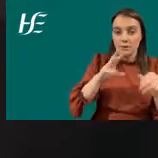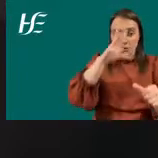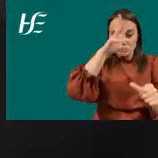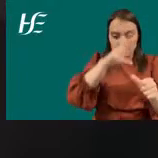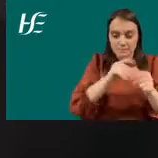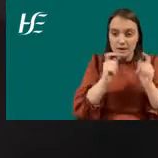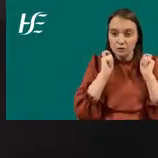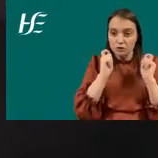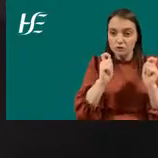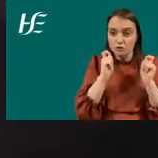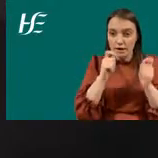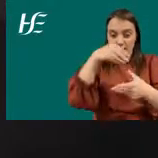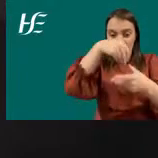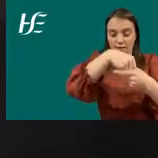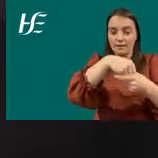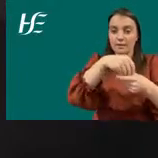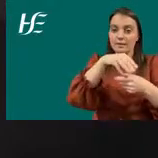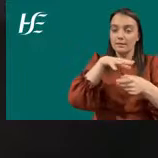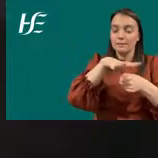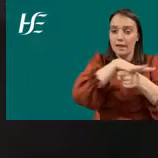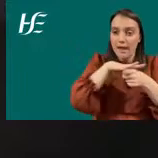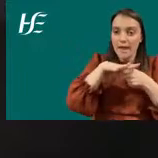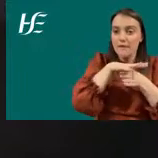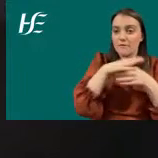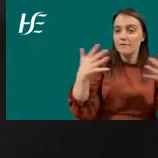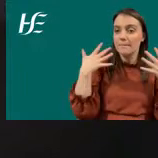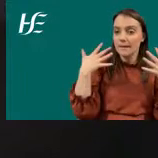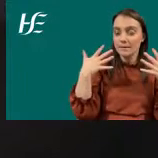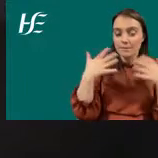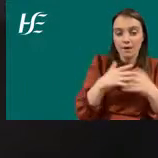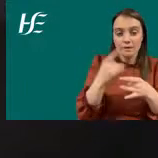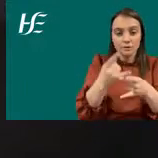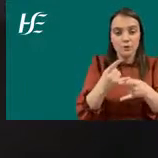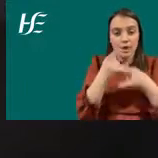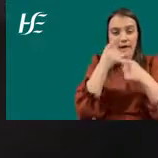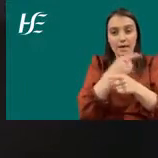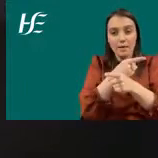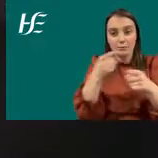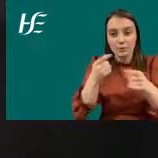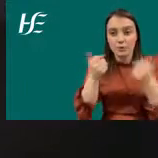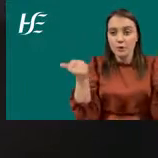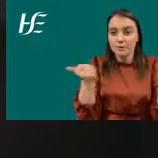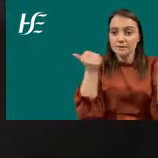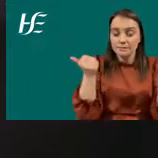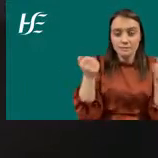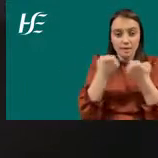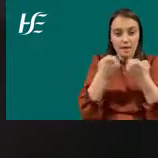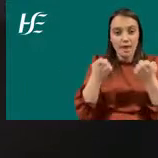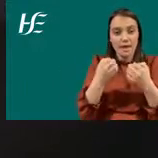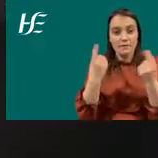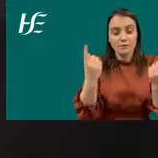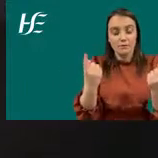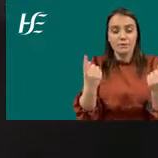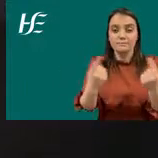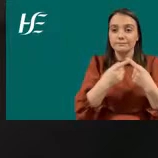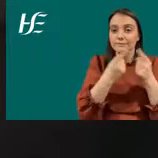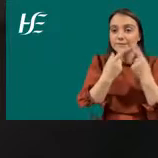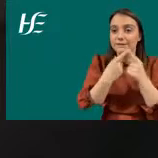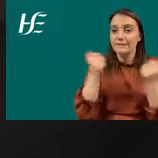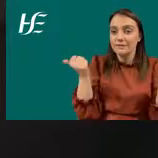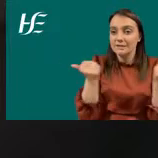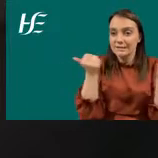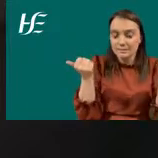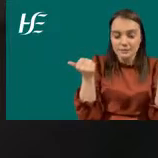in this area to help you with your symptoms. Every woman has different symptoms.